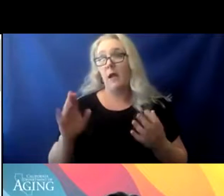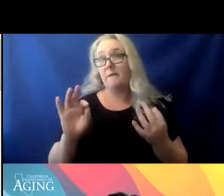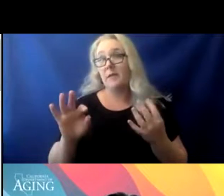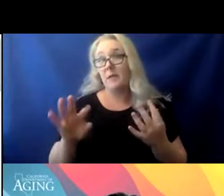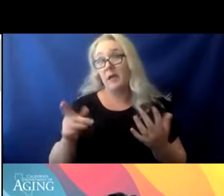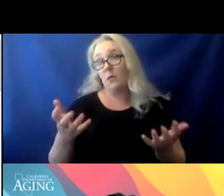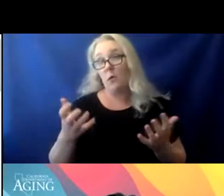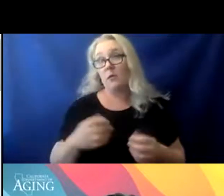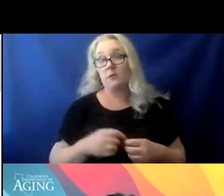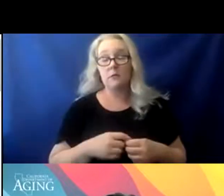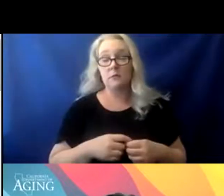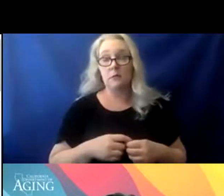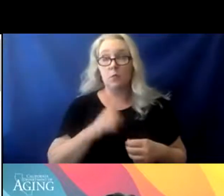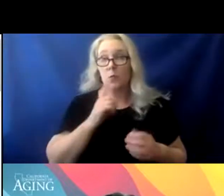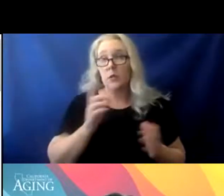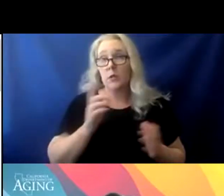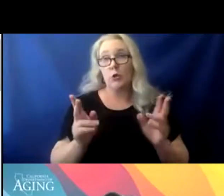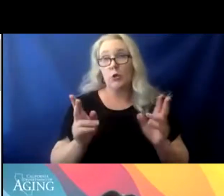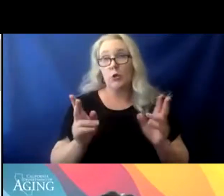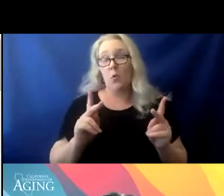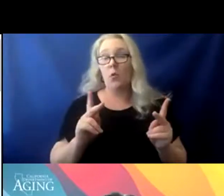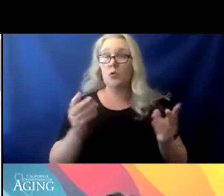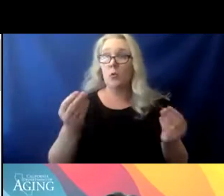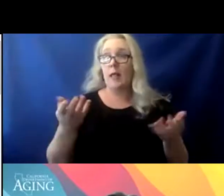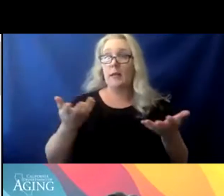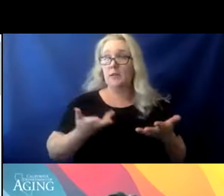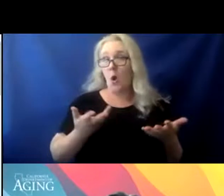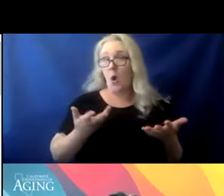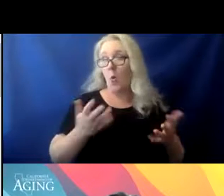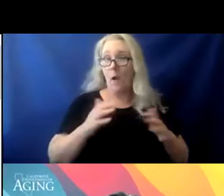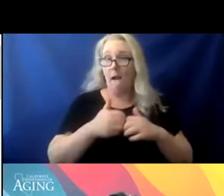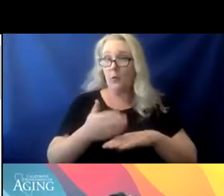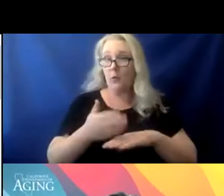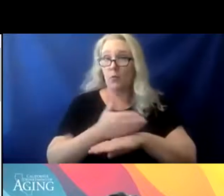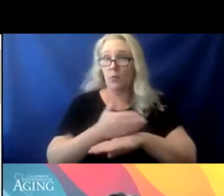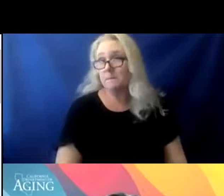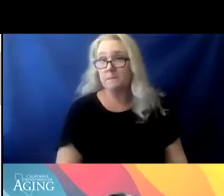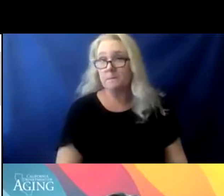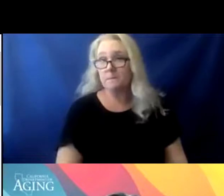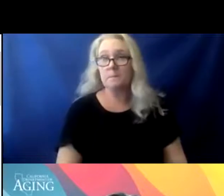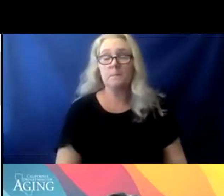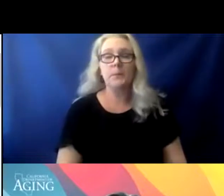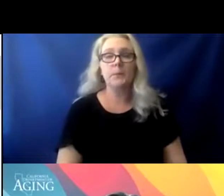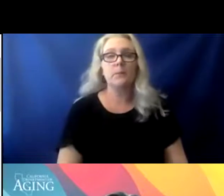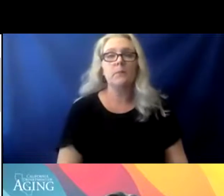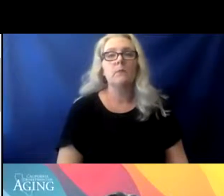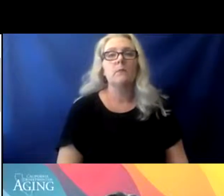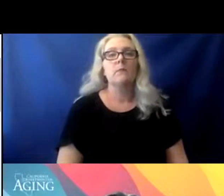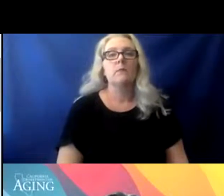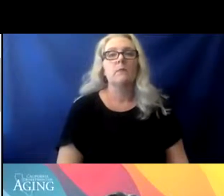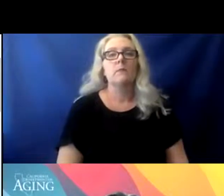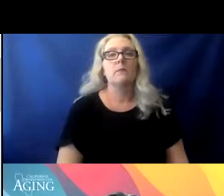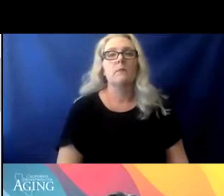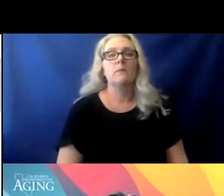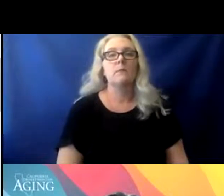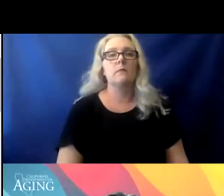like. So we really encourage people to let us know how we can improve things over time. So again, each of the 5